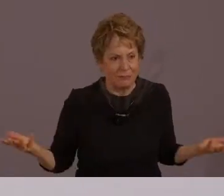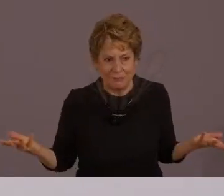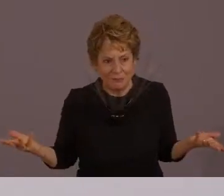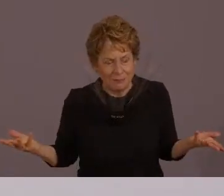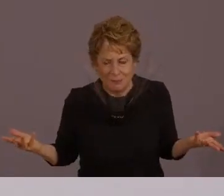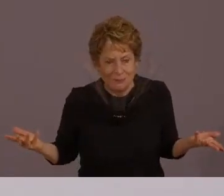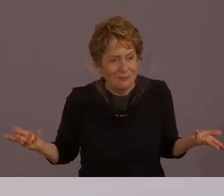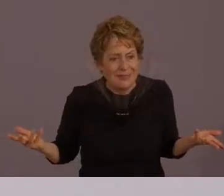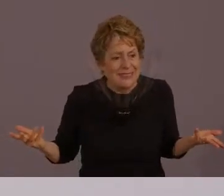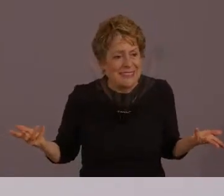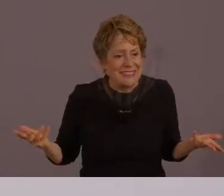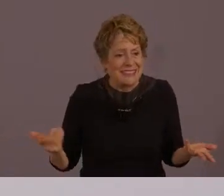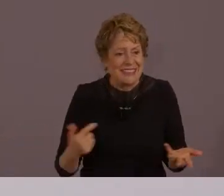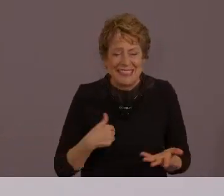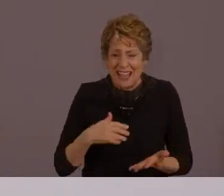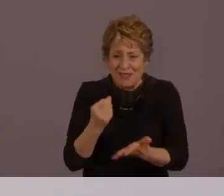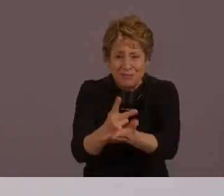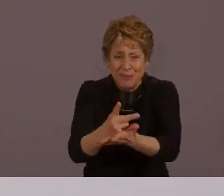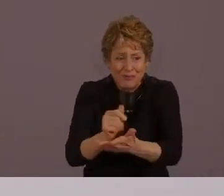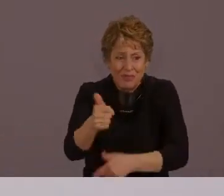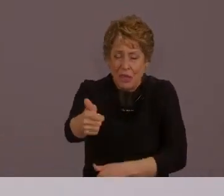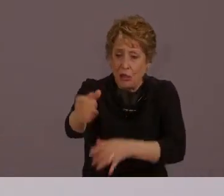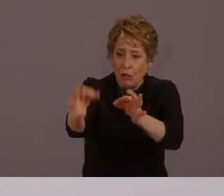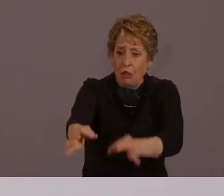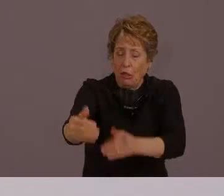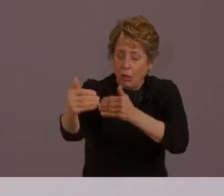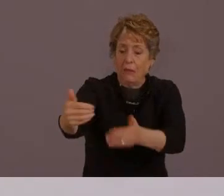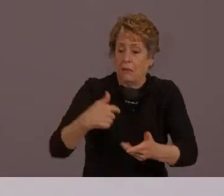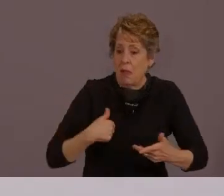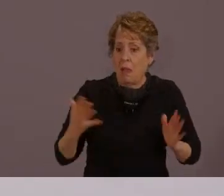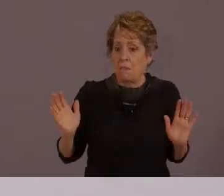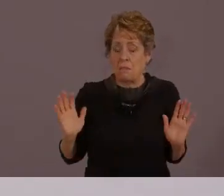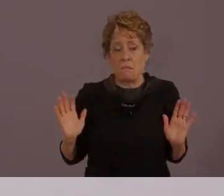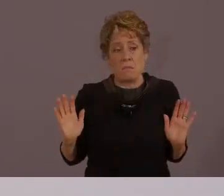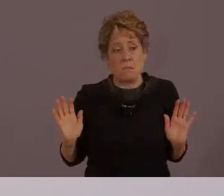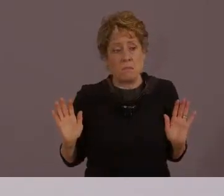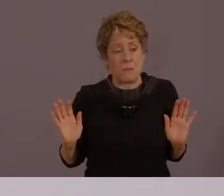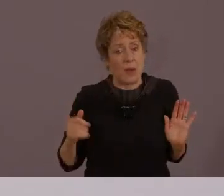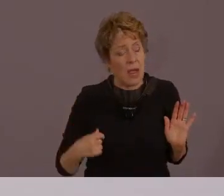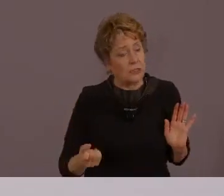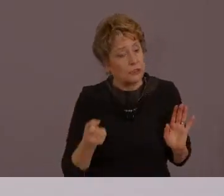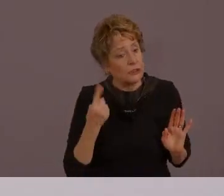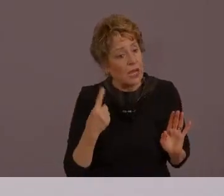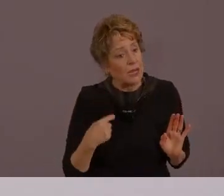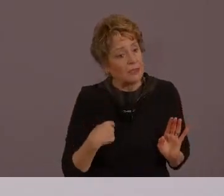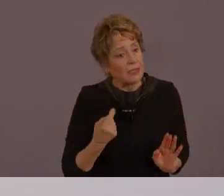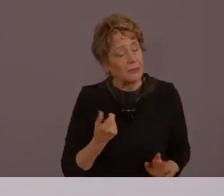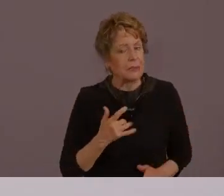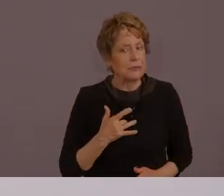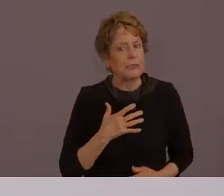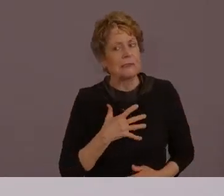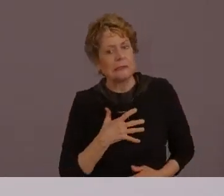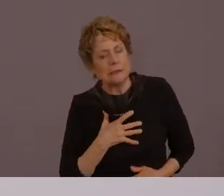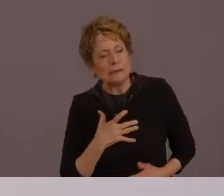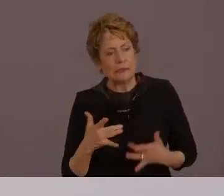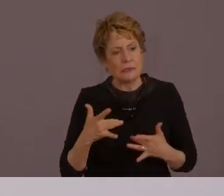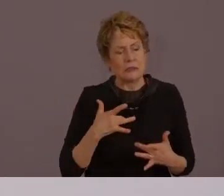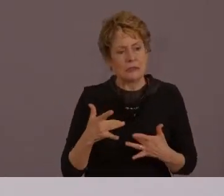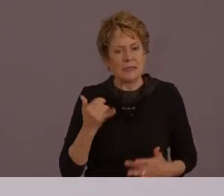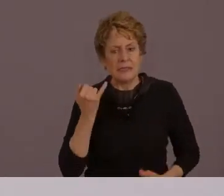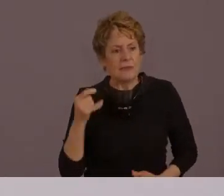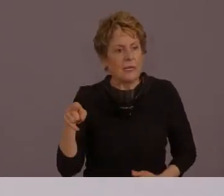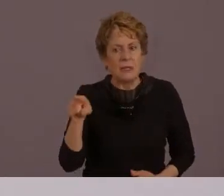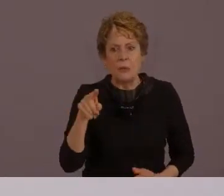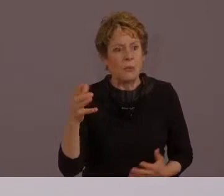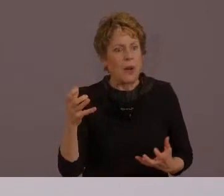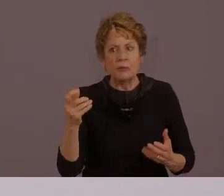they decided to do. That does heighten our concern when we look at them operating a very expensive site through